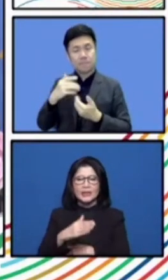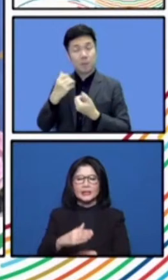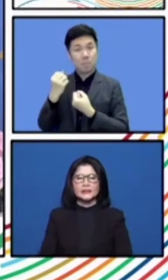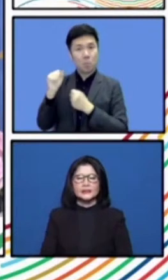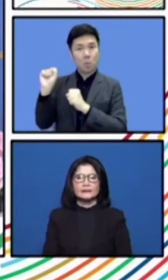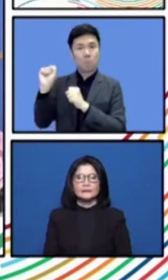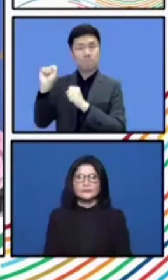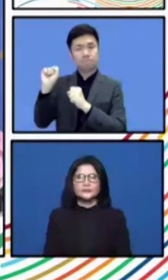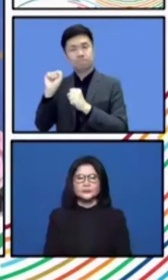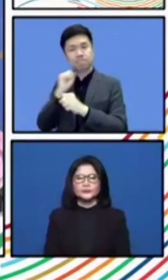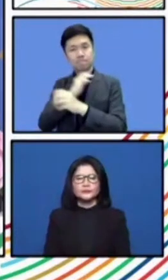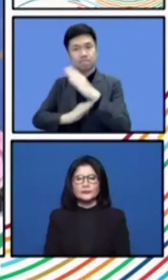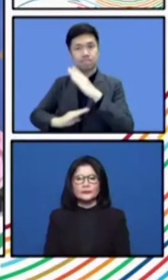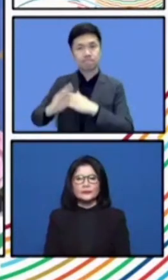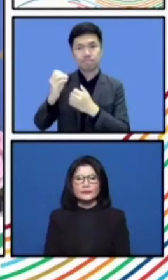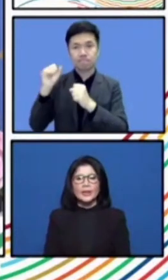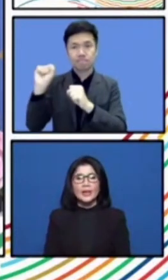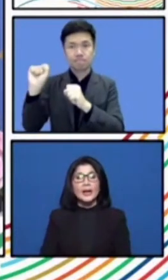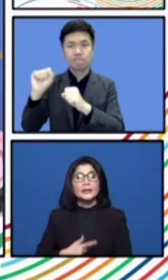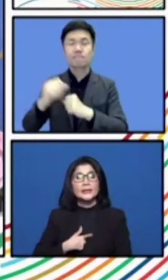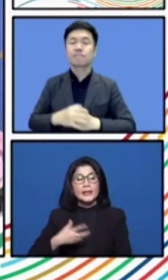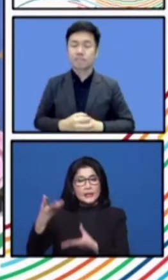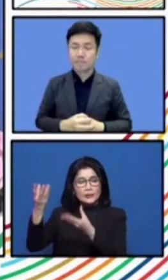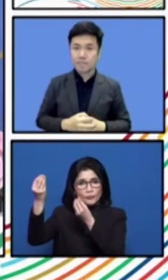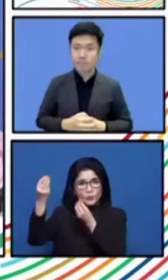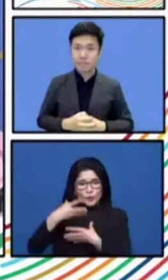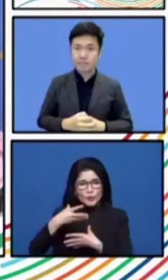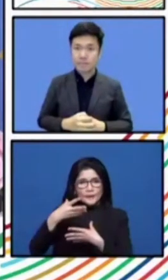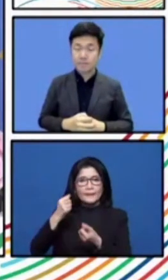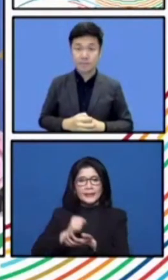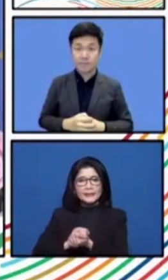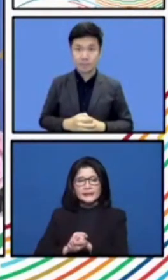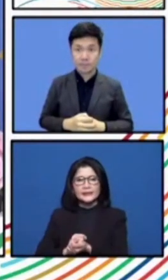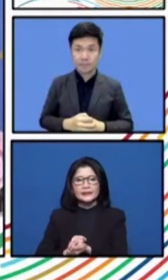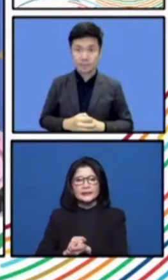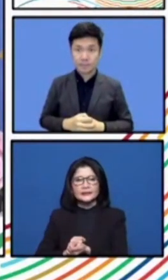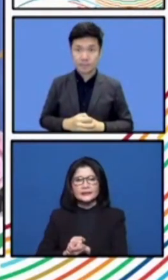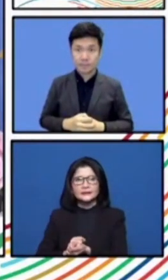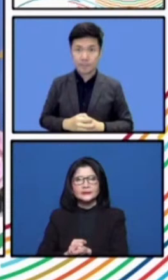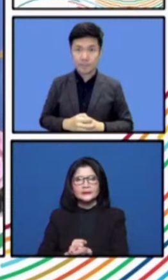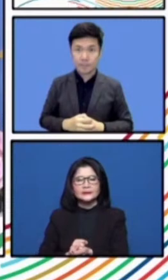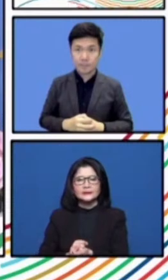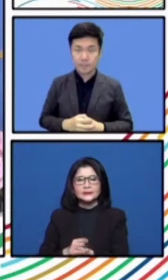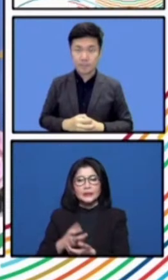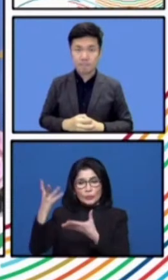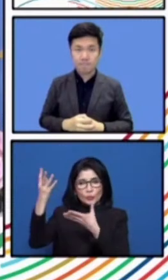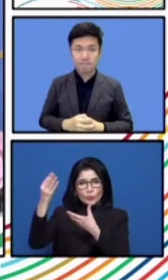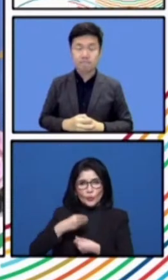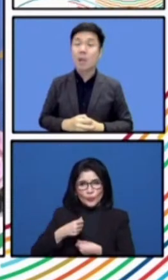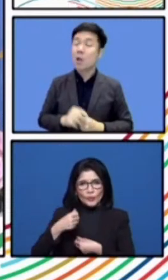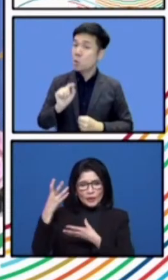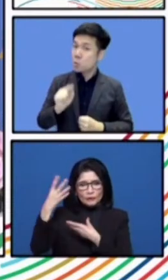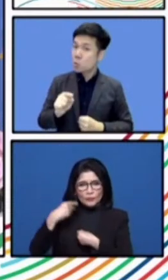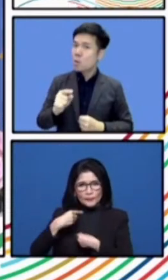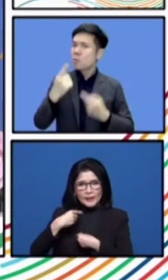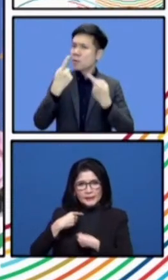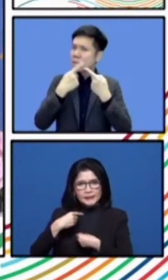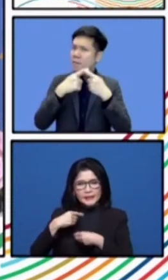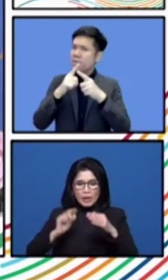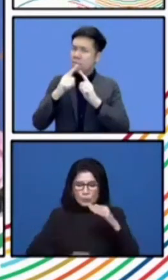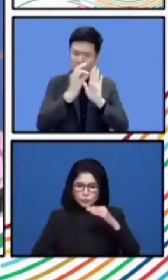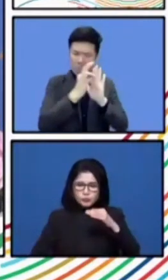enough information on ground and transform into policy suggestion